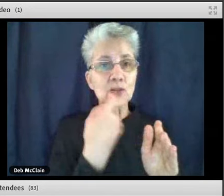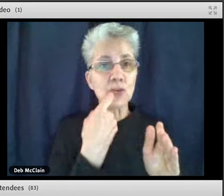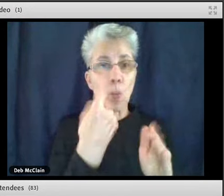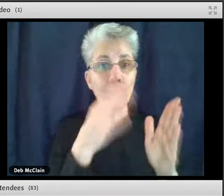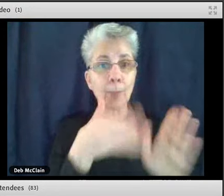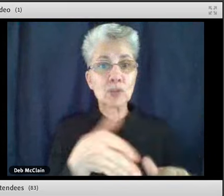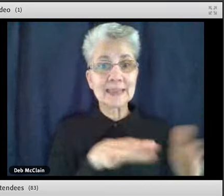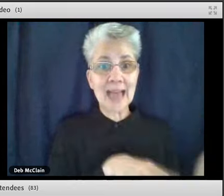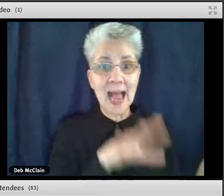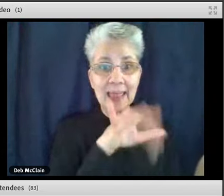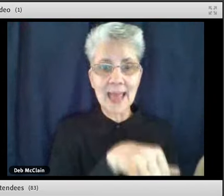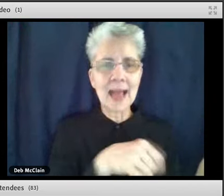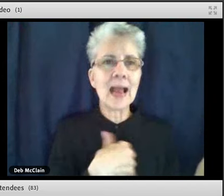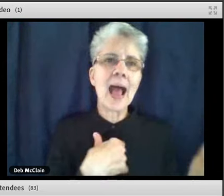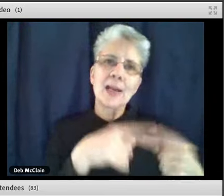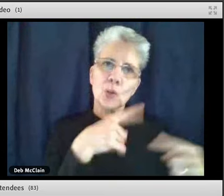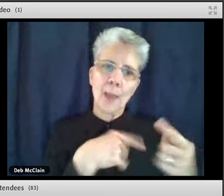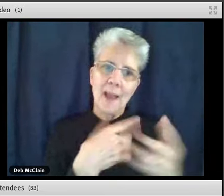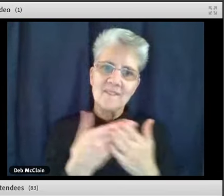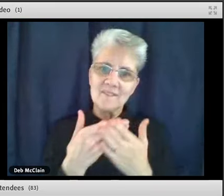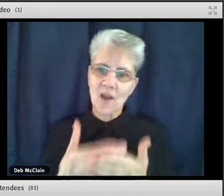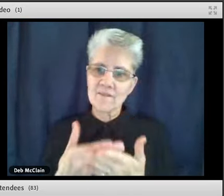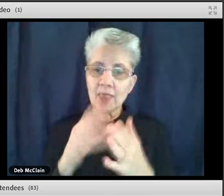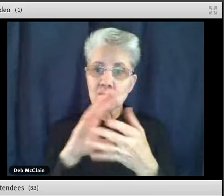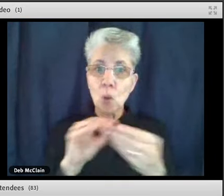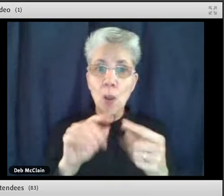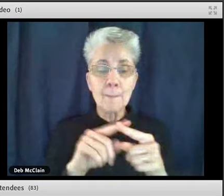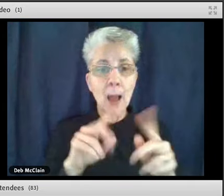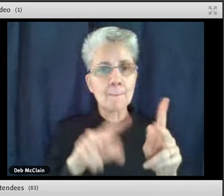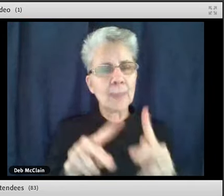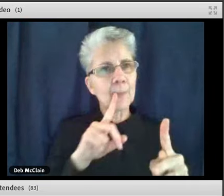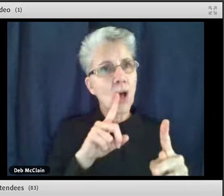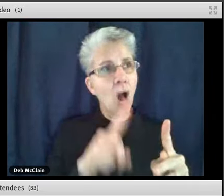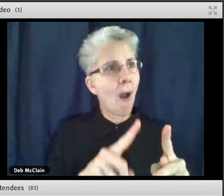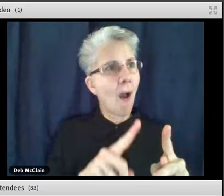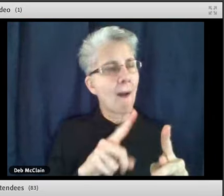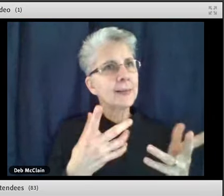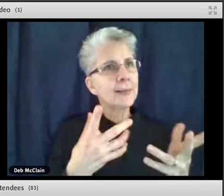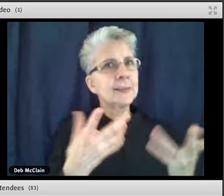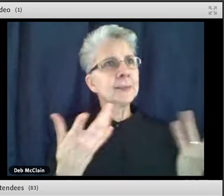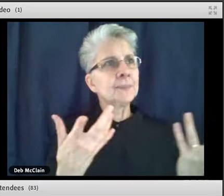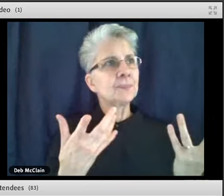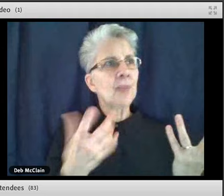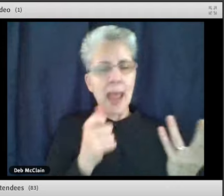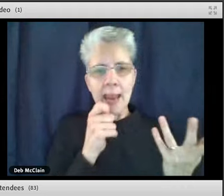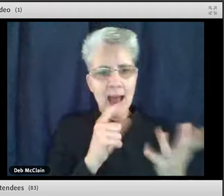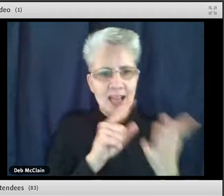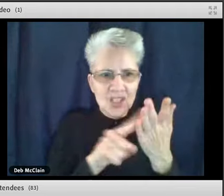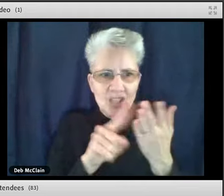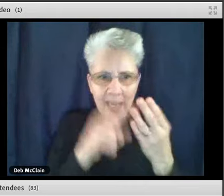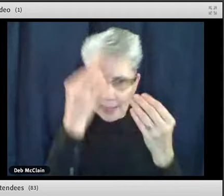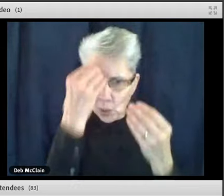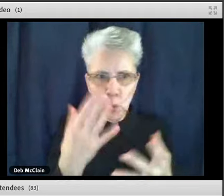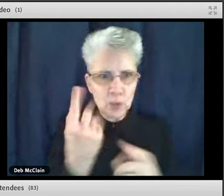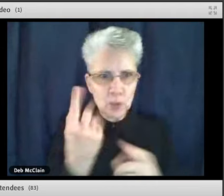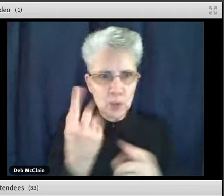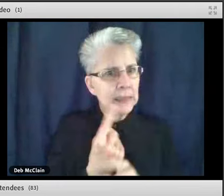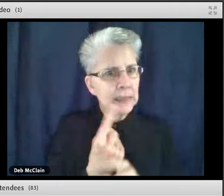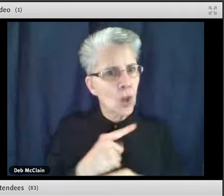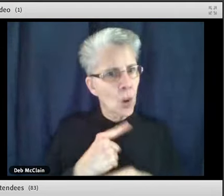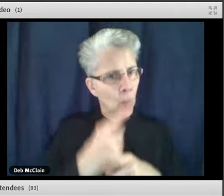That's why we need to serve as that role. So I'm going to give you like 5 strategies very quickly because I want to get to some resources that are